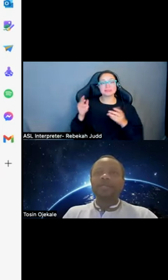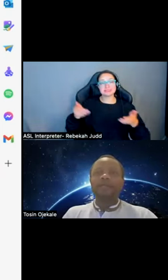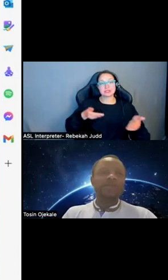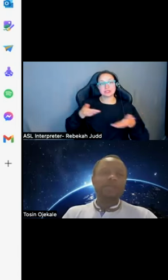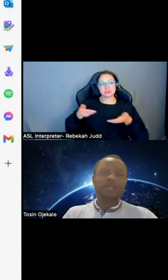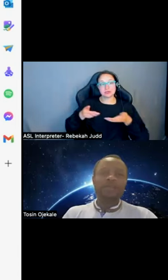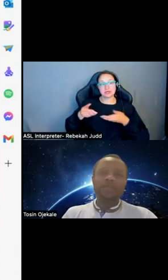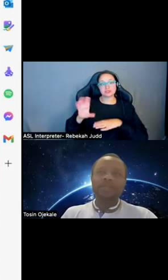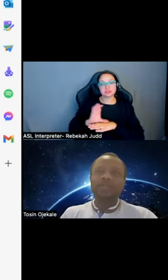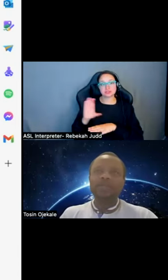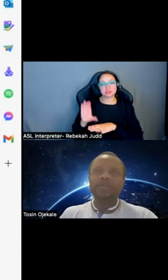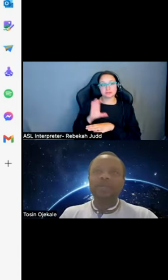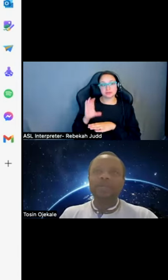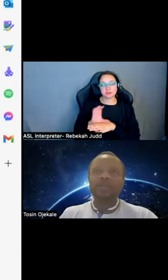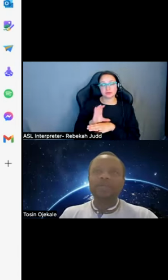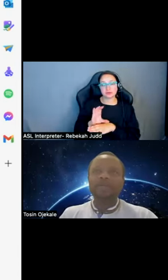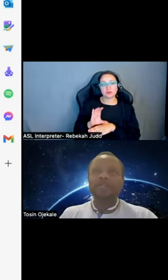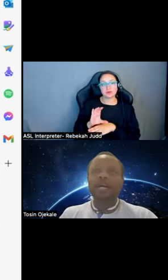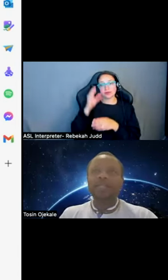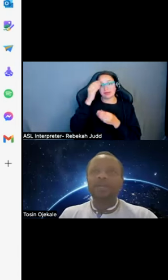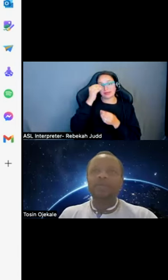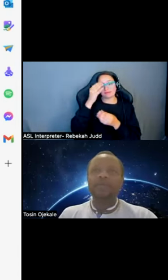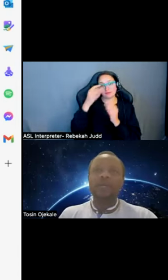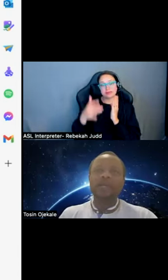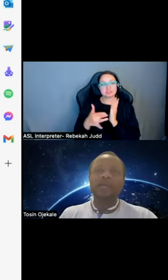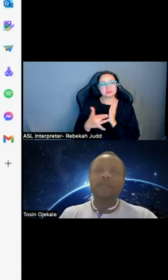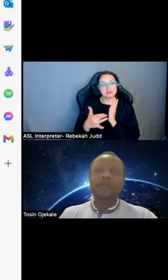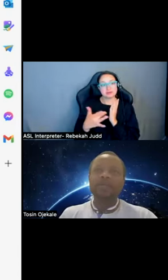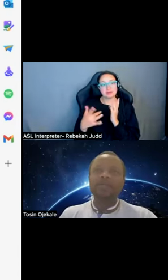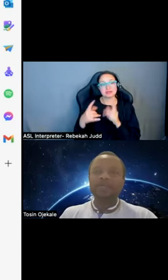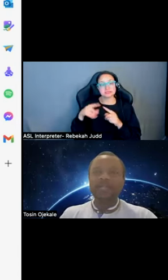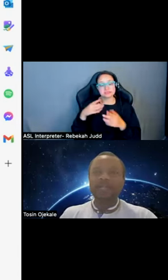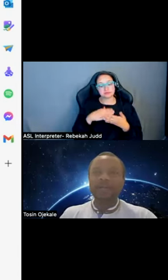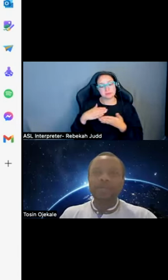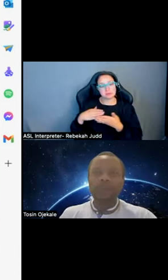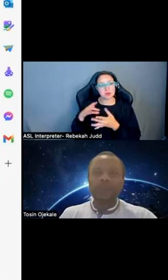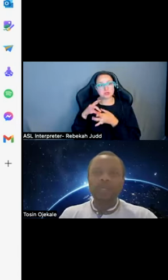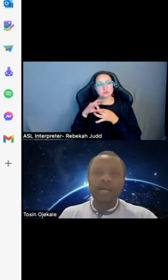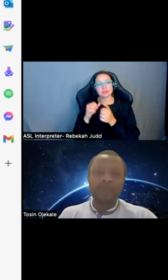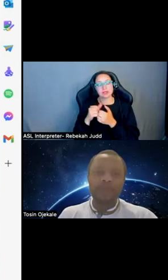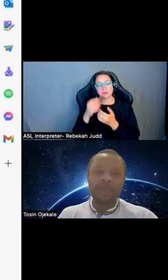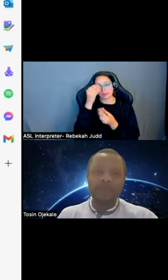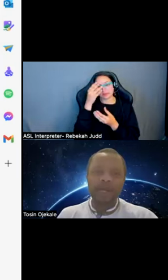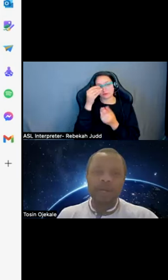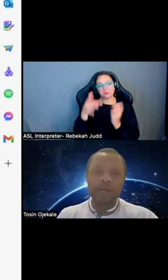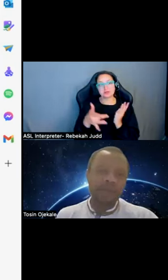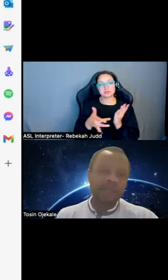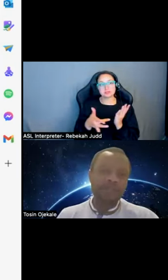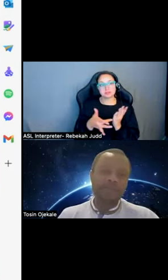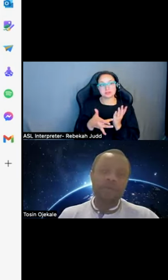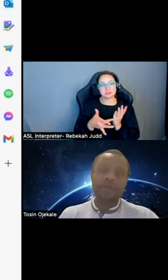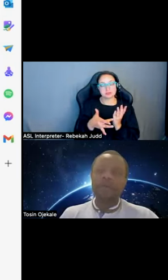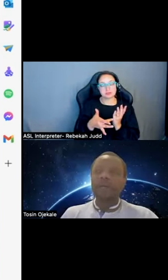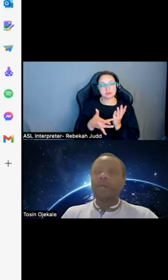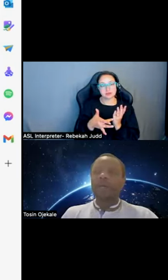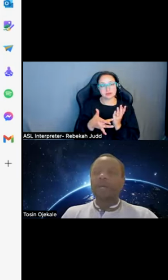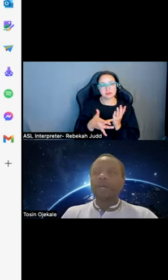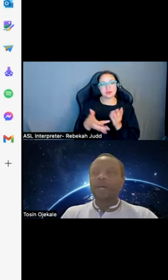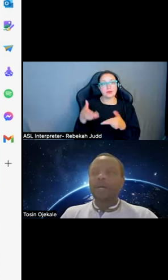right? Information technology. We talked about different aspects of information technology. We looked at a brief history